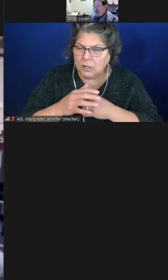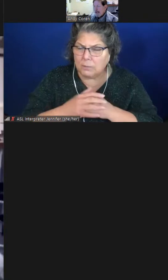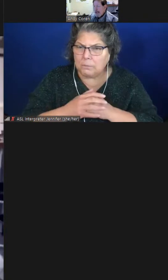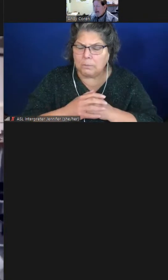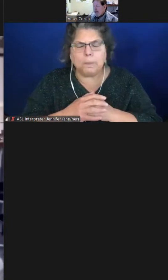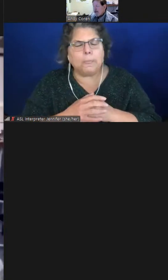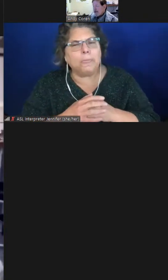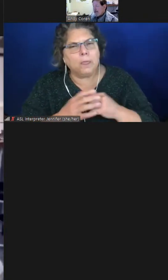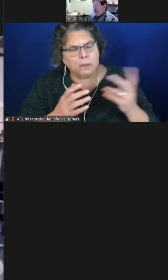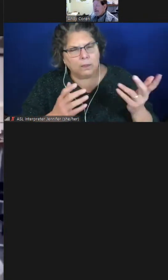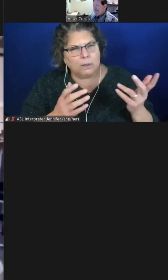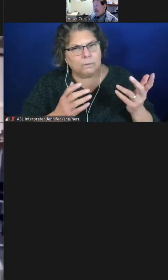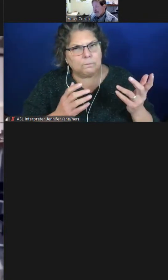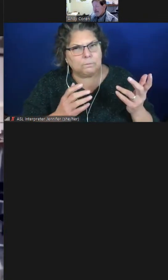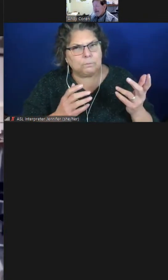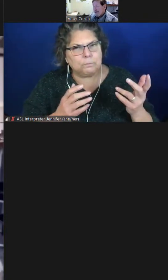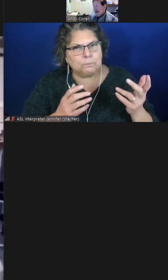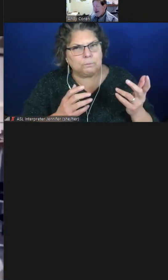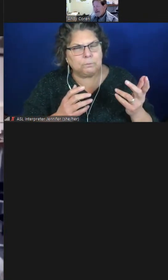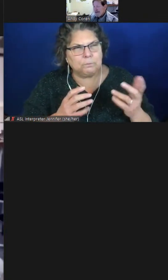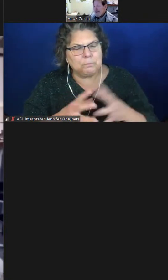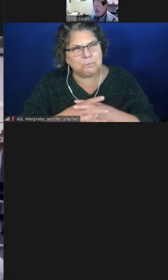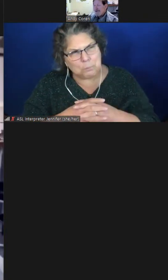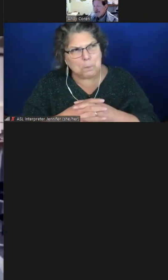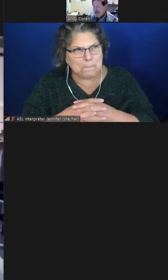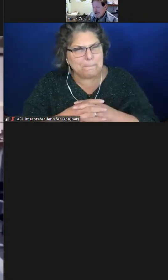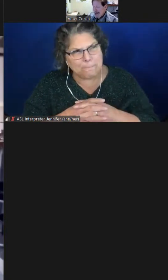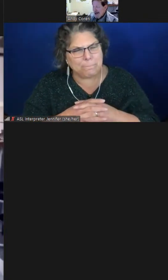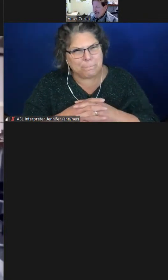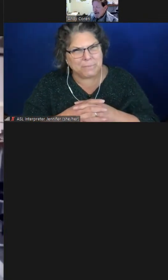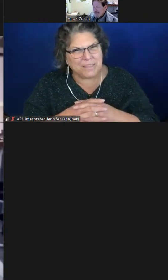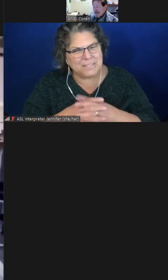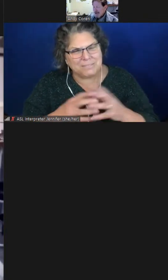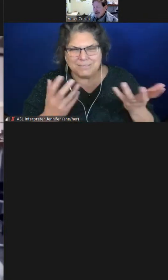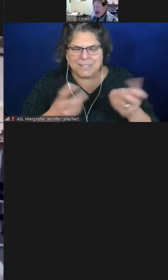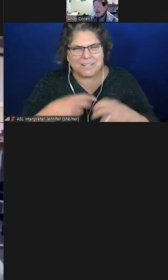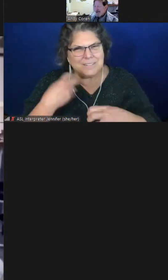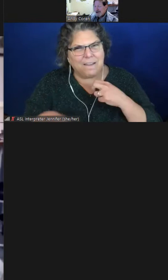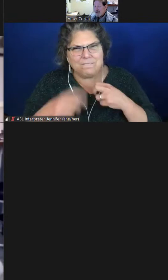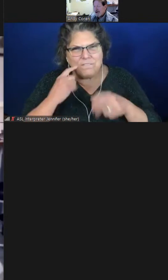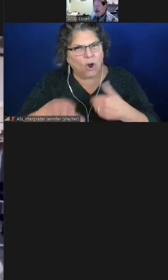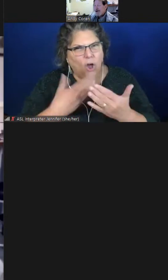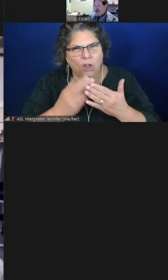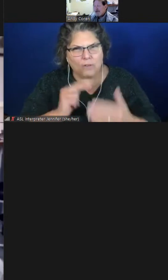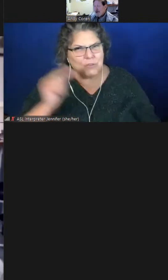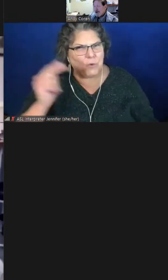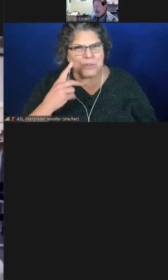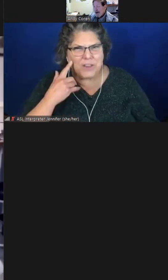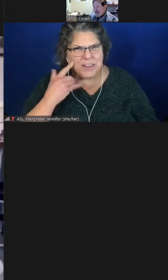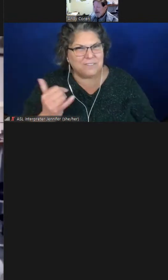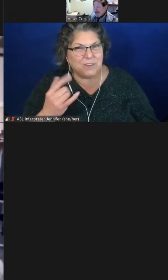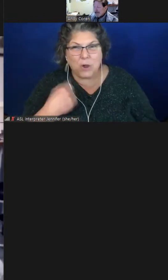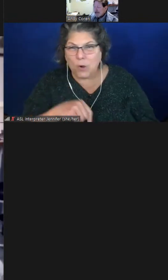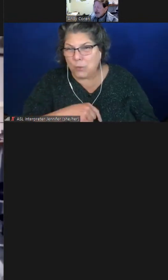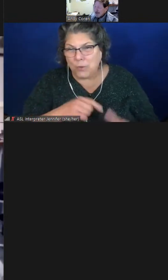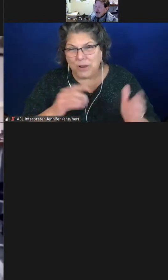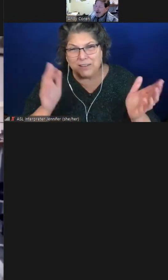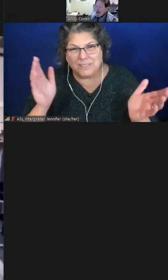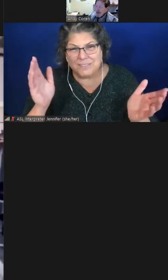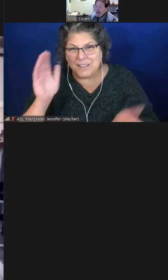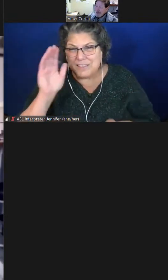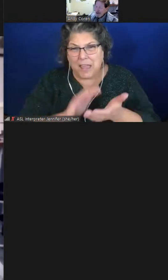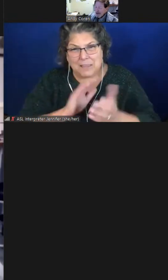So we have this is a difficulty that we have in all of Northern California. We're smaller population.